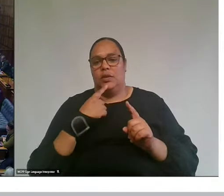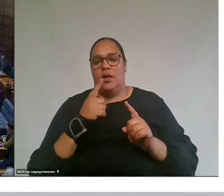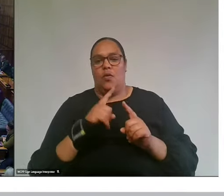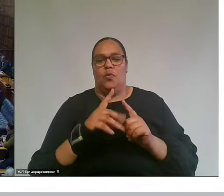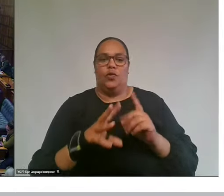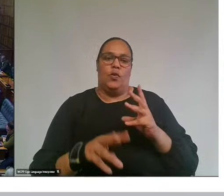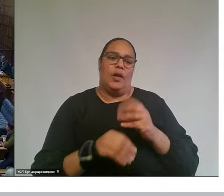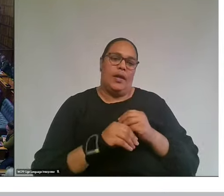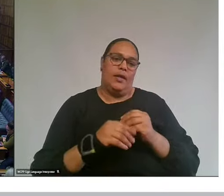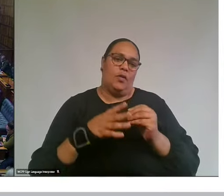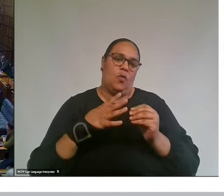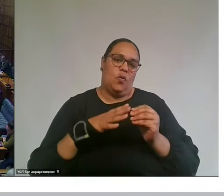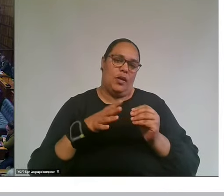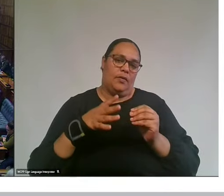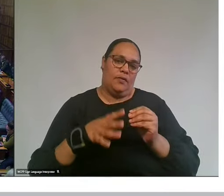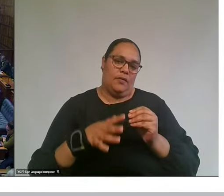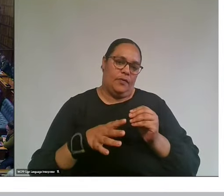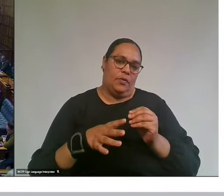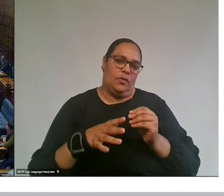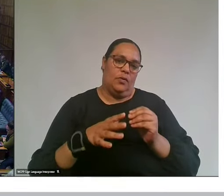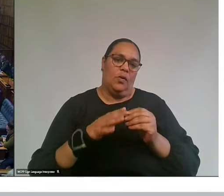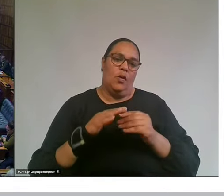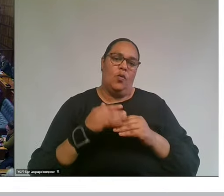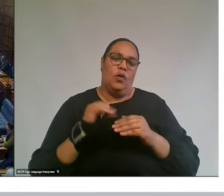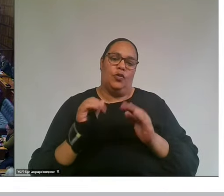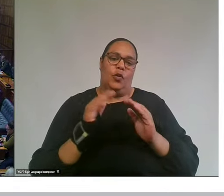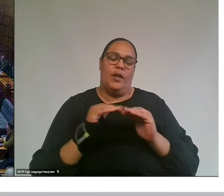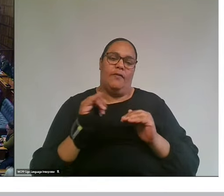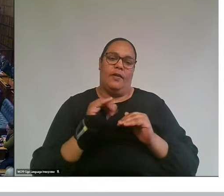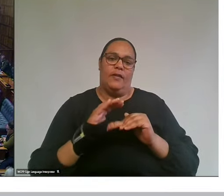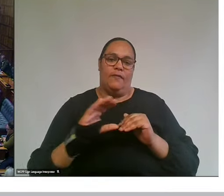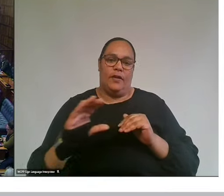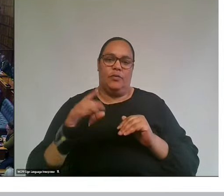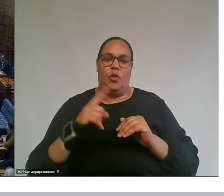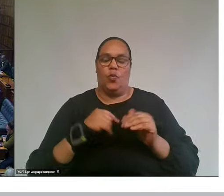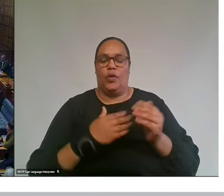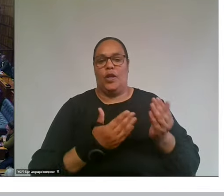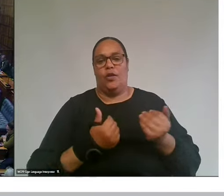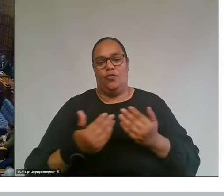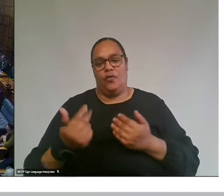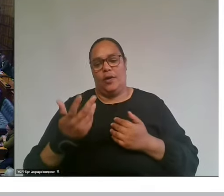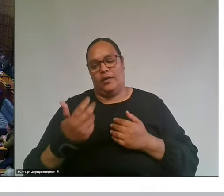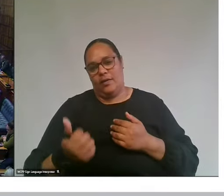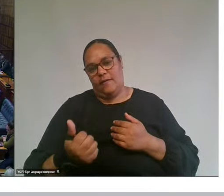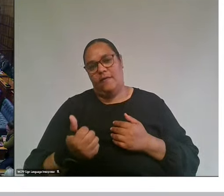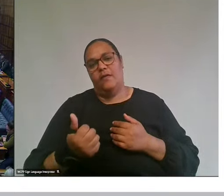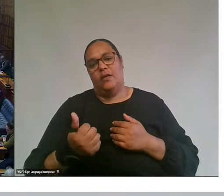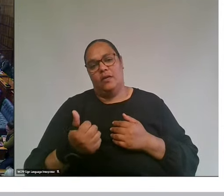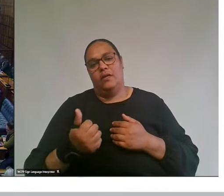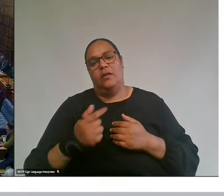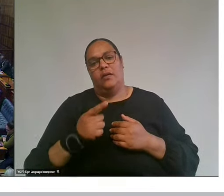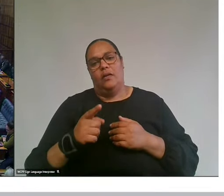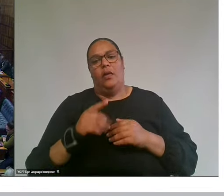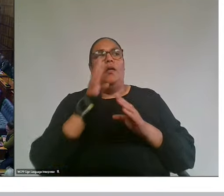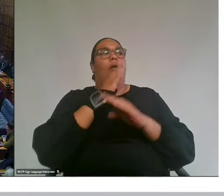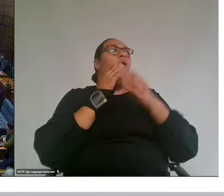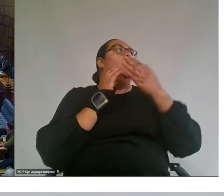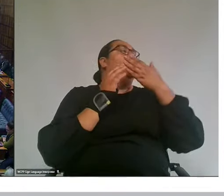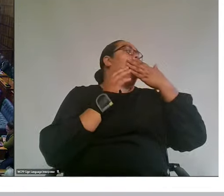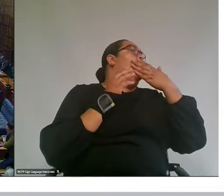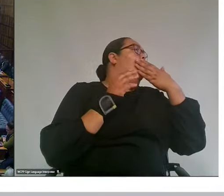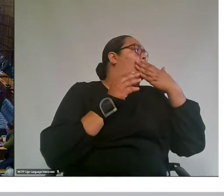to that that uh with the level of Investments that we are attracting um the private sector